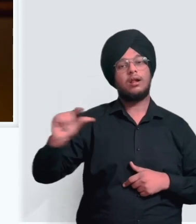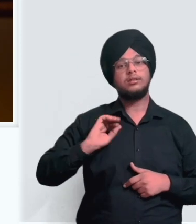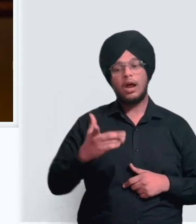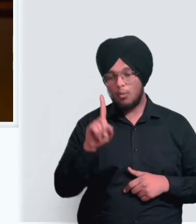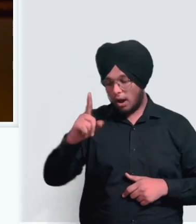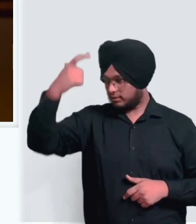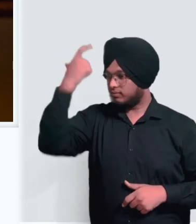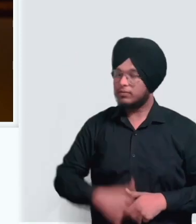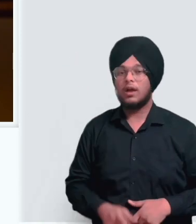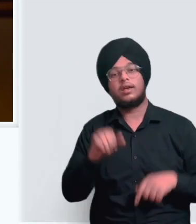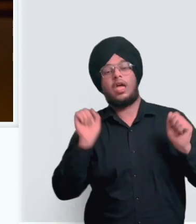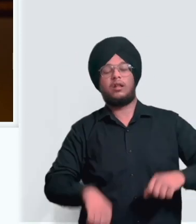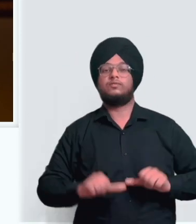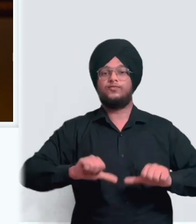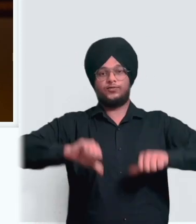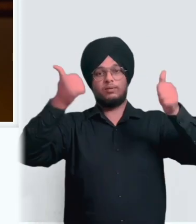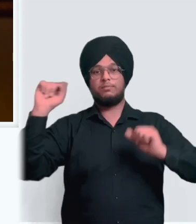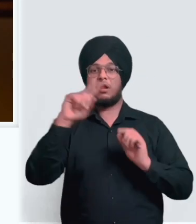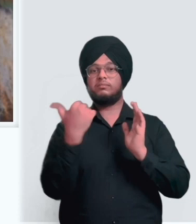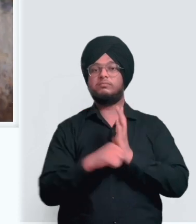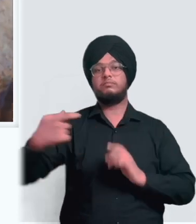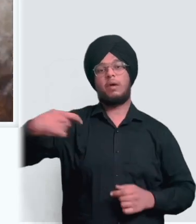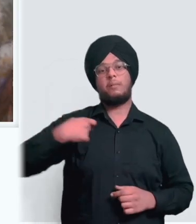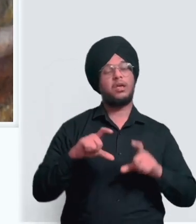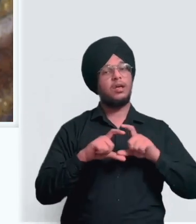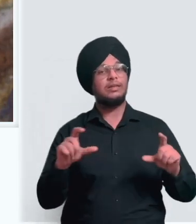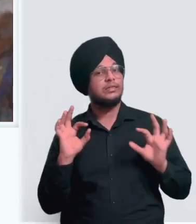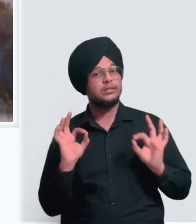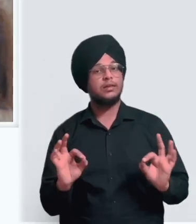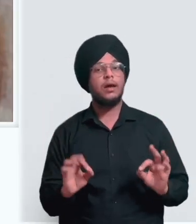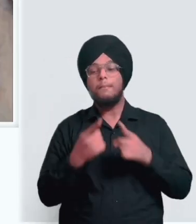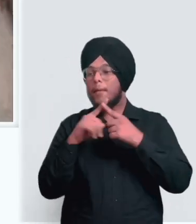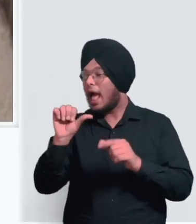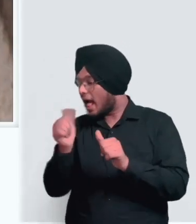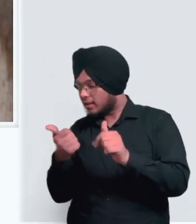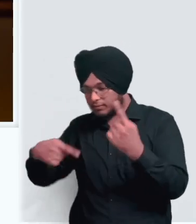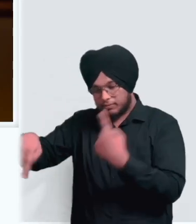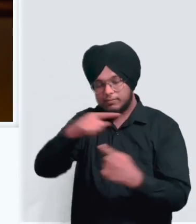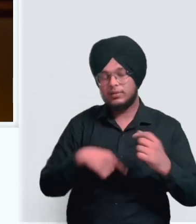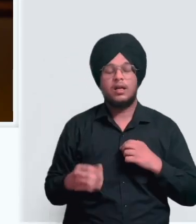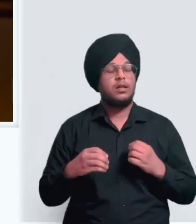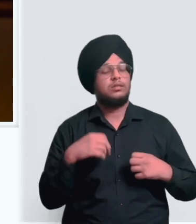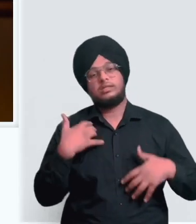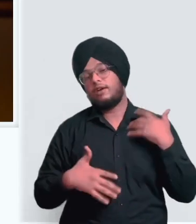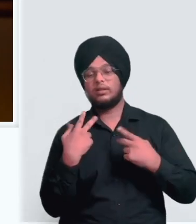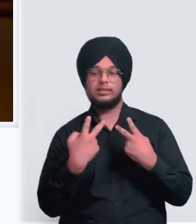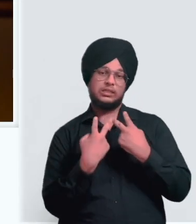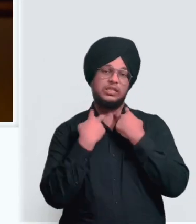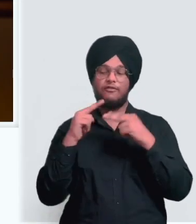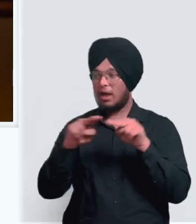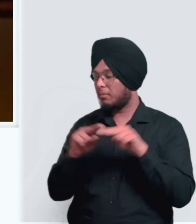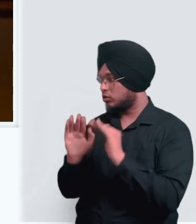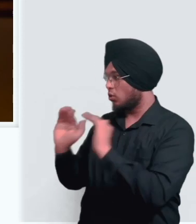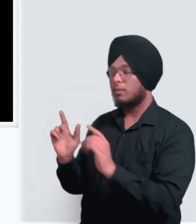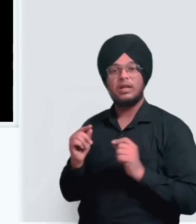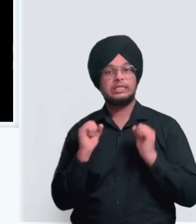dancer became a soloist, however, salaries could become substantial. Most performers barely made a living, nor could they support their families through this